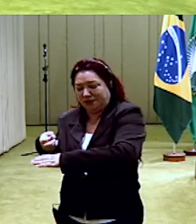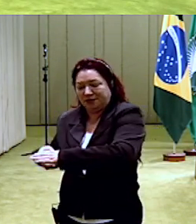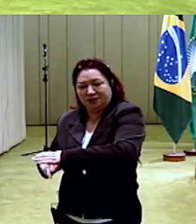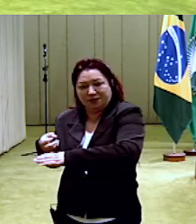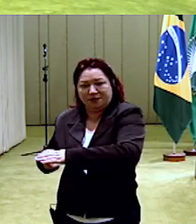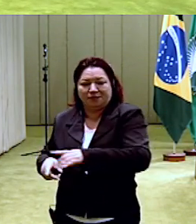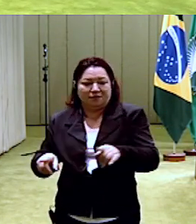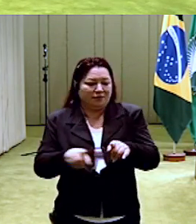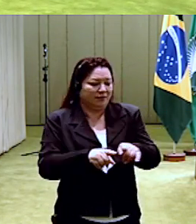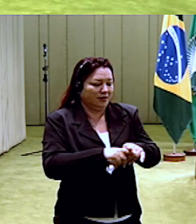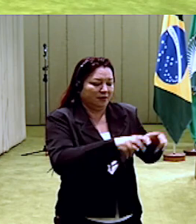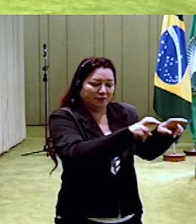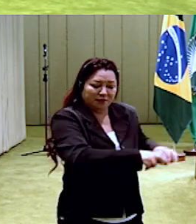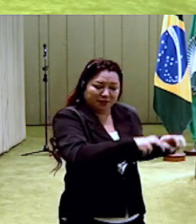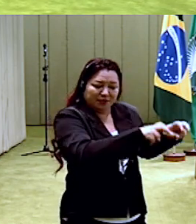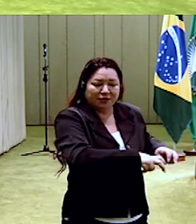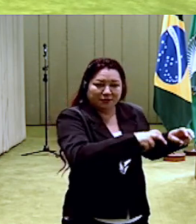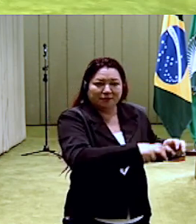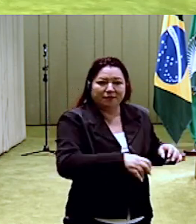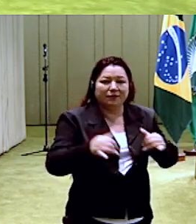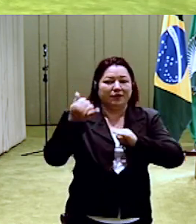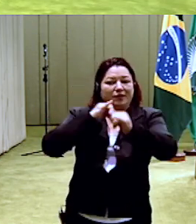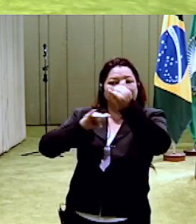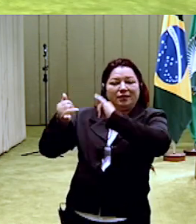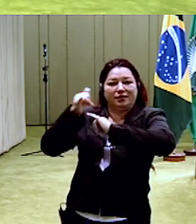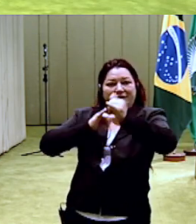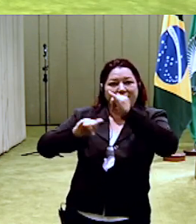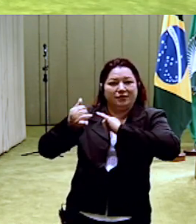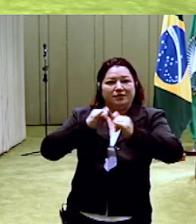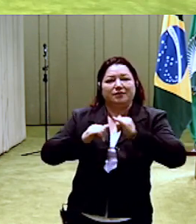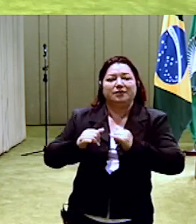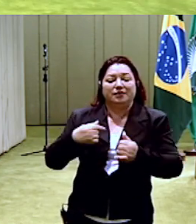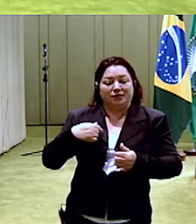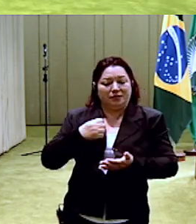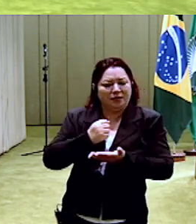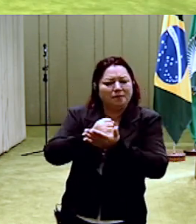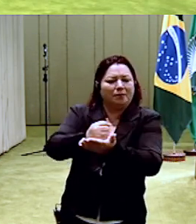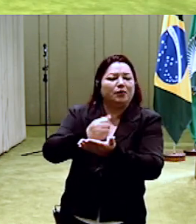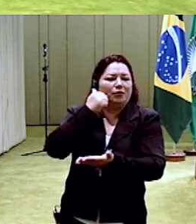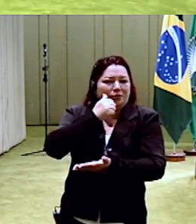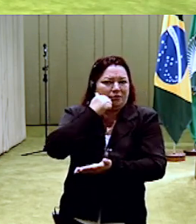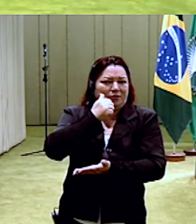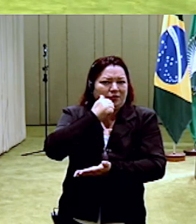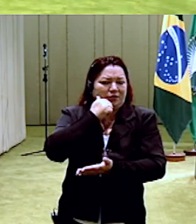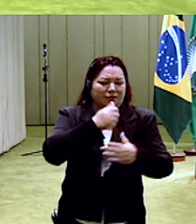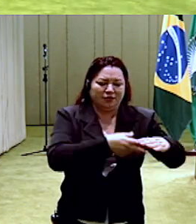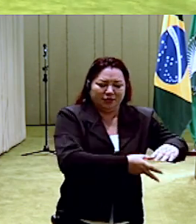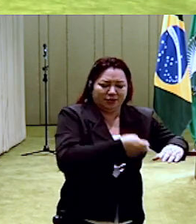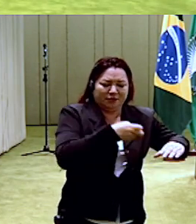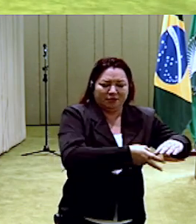and processing, renewable energy, and I'm also supporting the women in the mining sector.